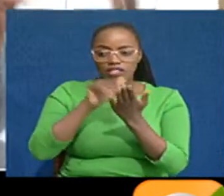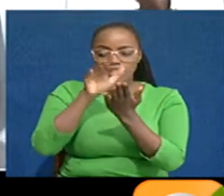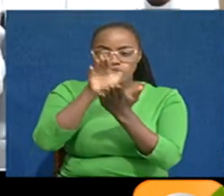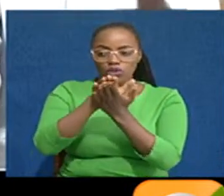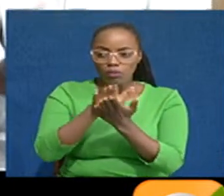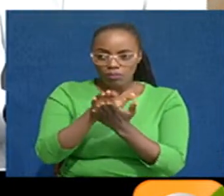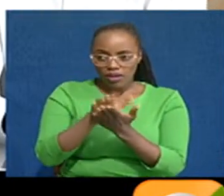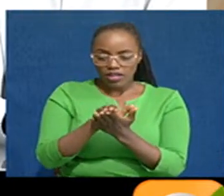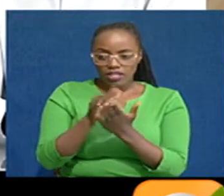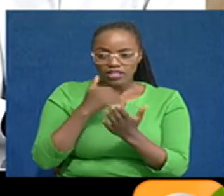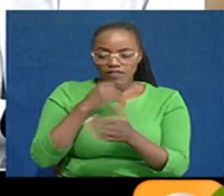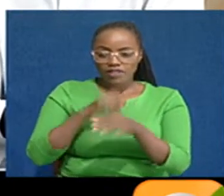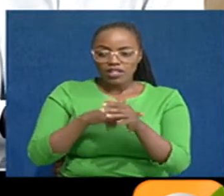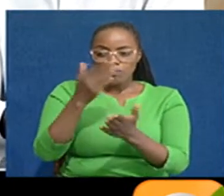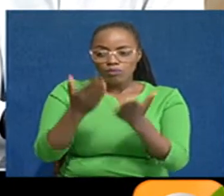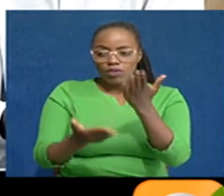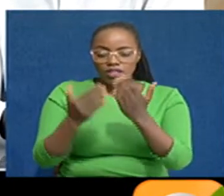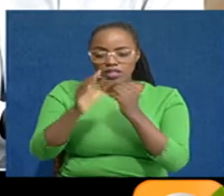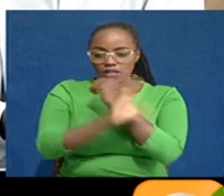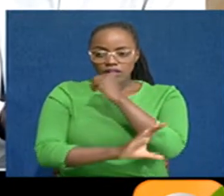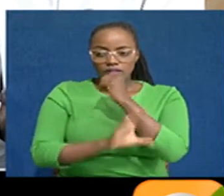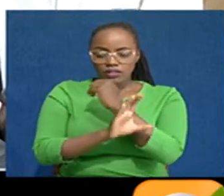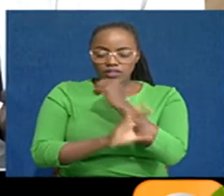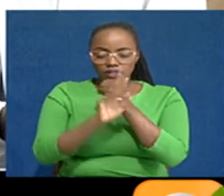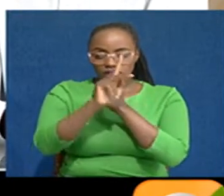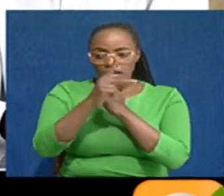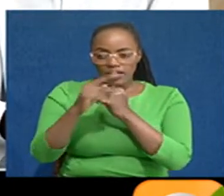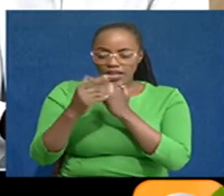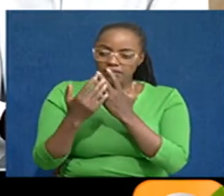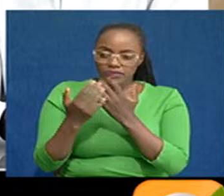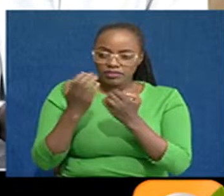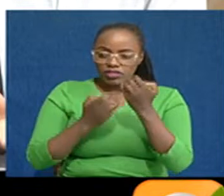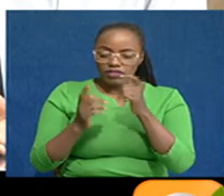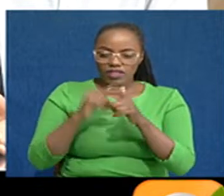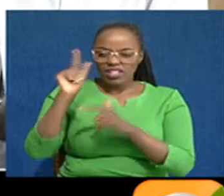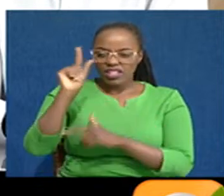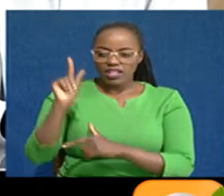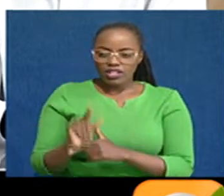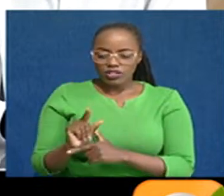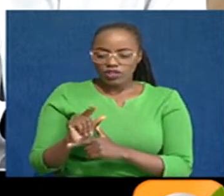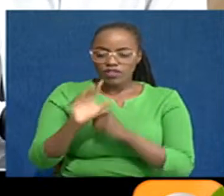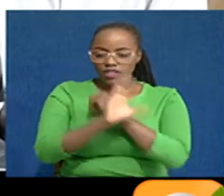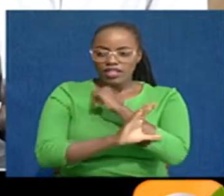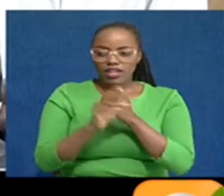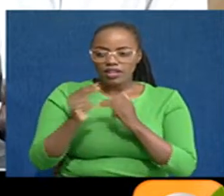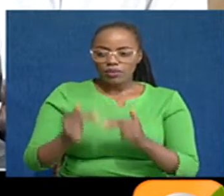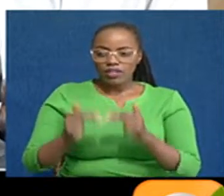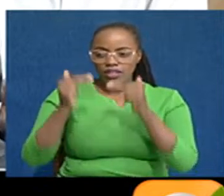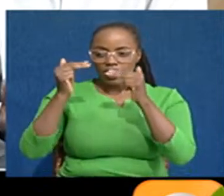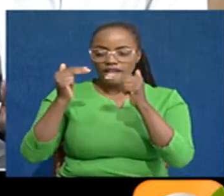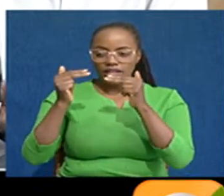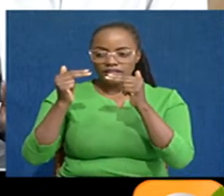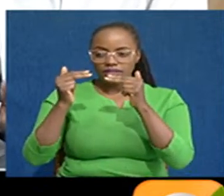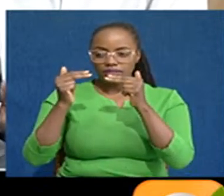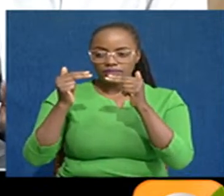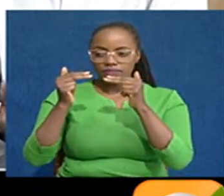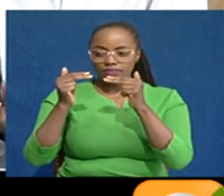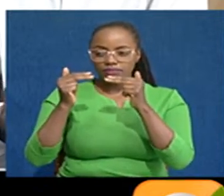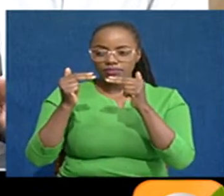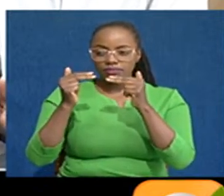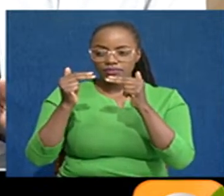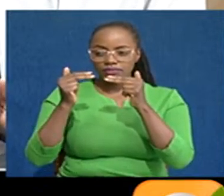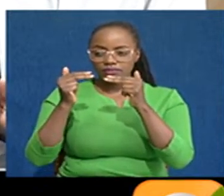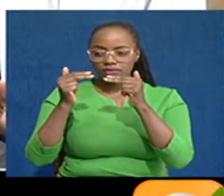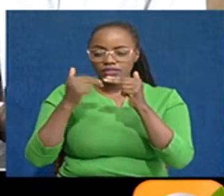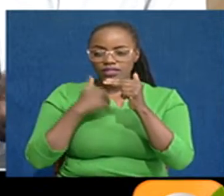reasonable, even compared to countries in Kenya's income. In the region, the country with the highest is Burundi